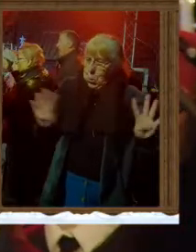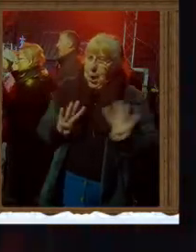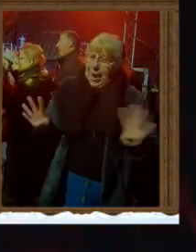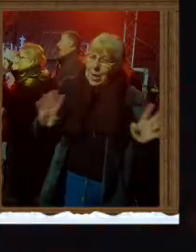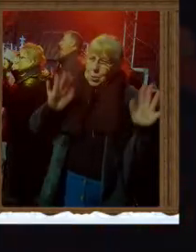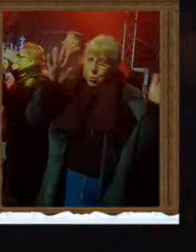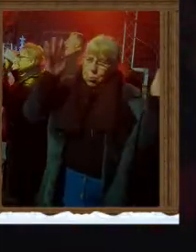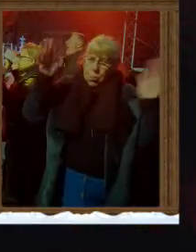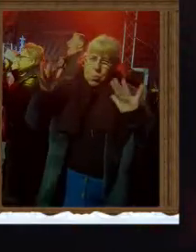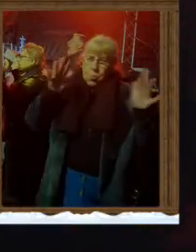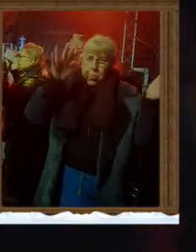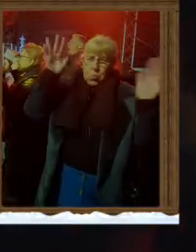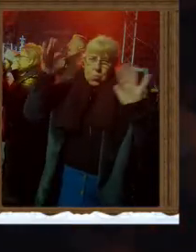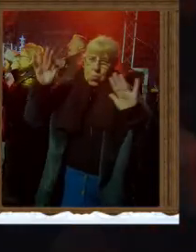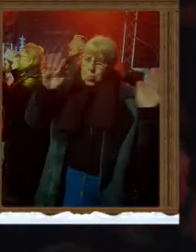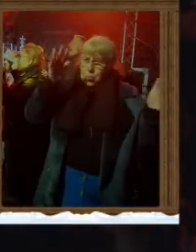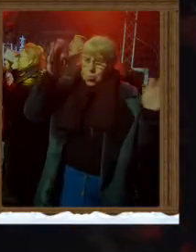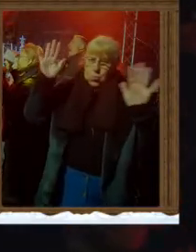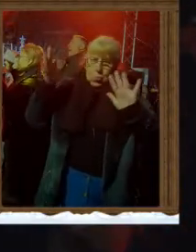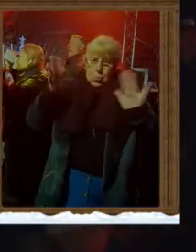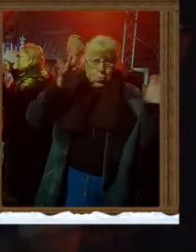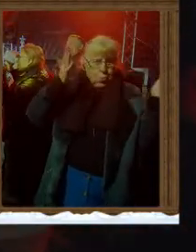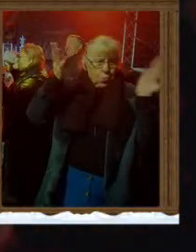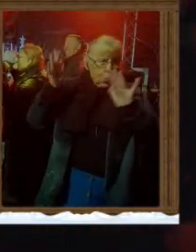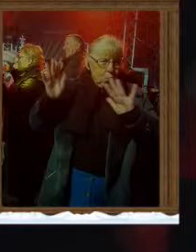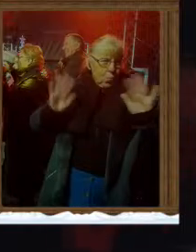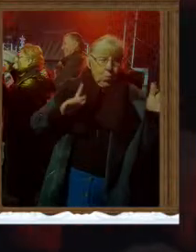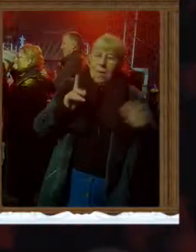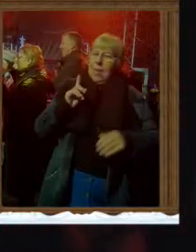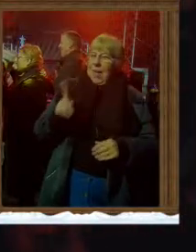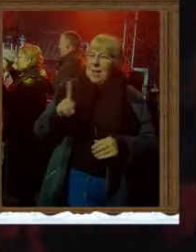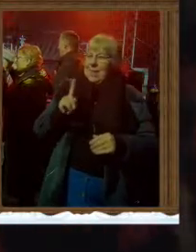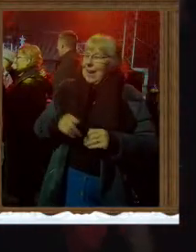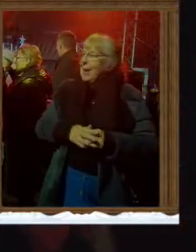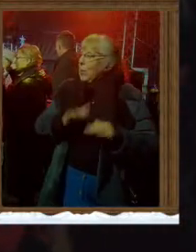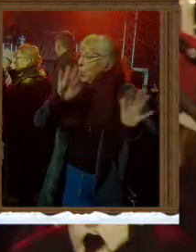tonight. That's it. That's it.